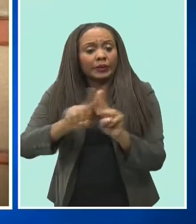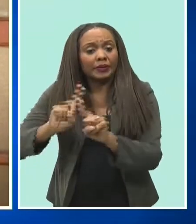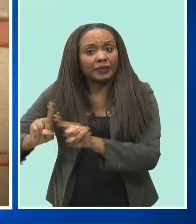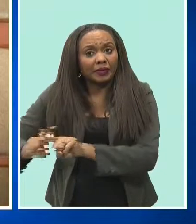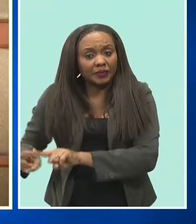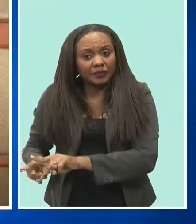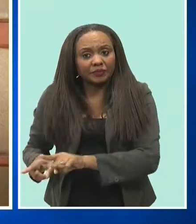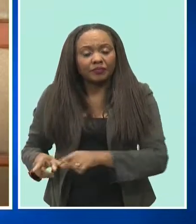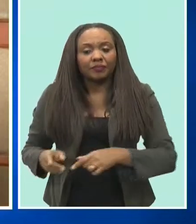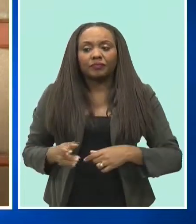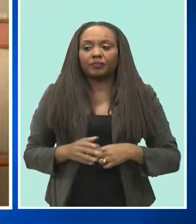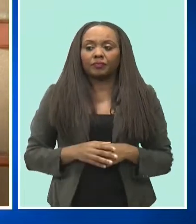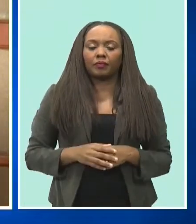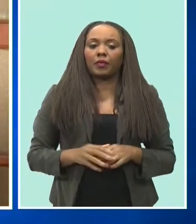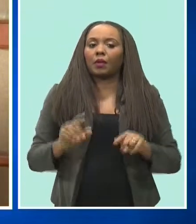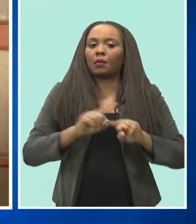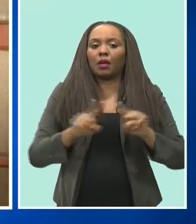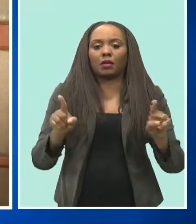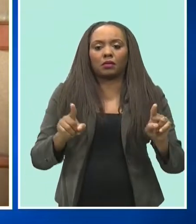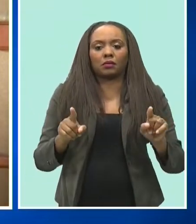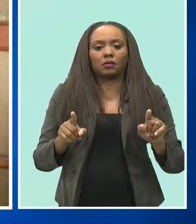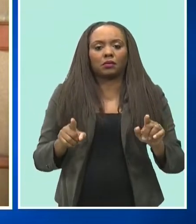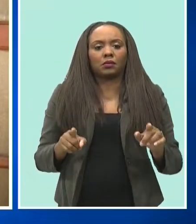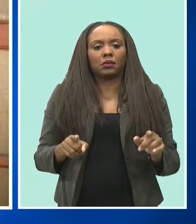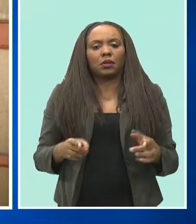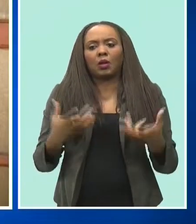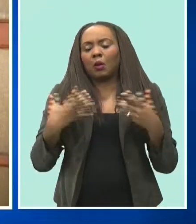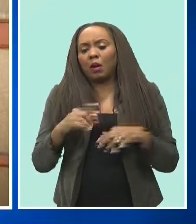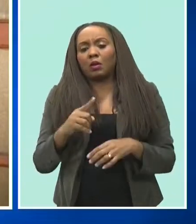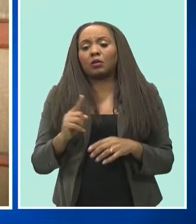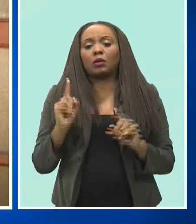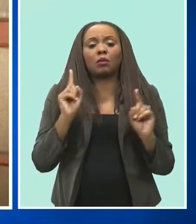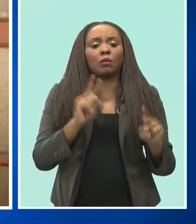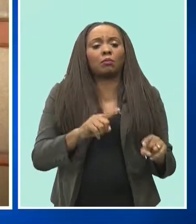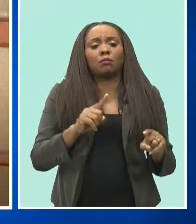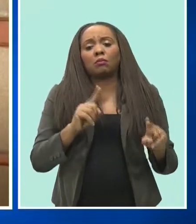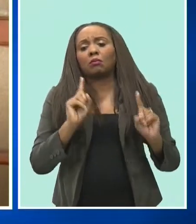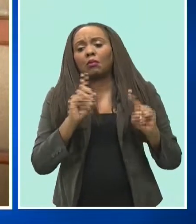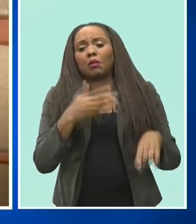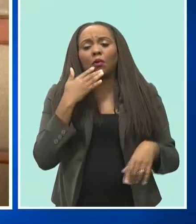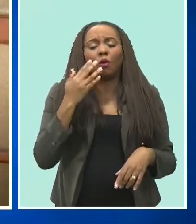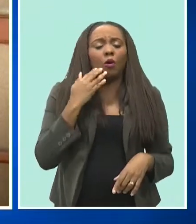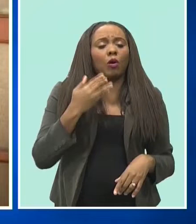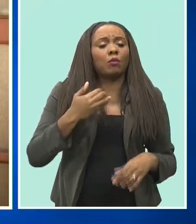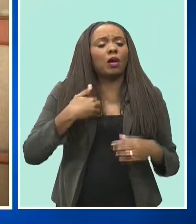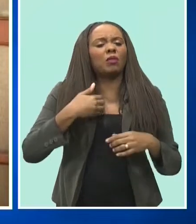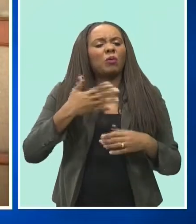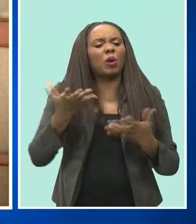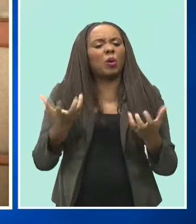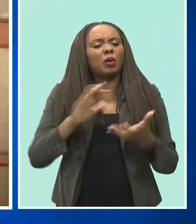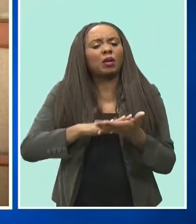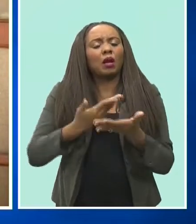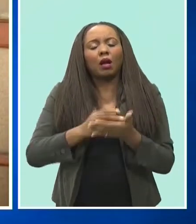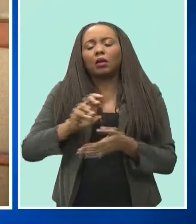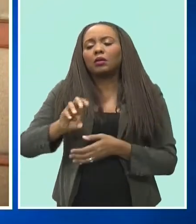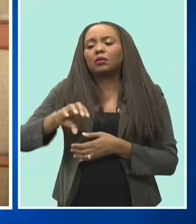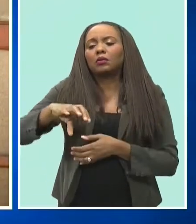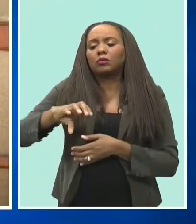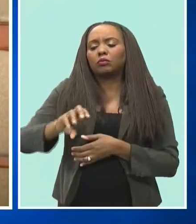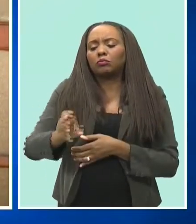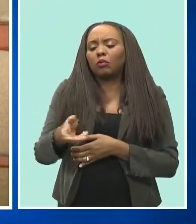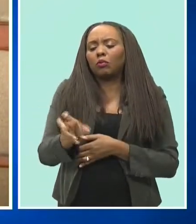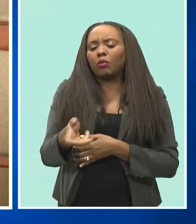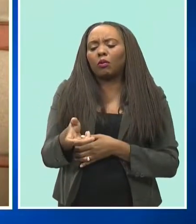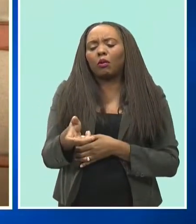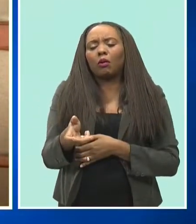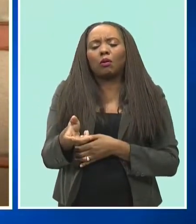time, do not put yourself in jeopardy where you come home tired and you go and turn on the stove and then go and lay it down and all of